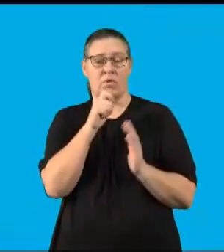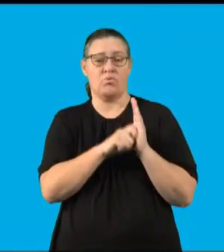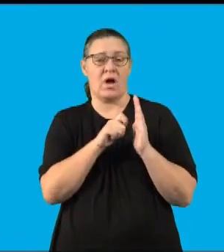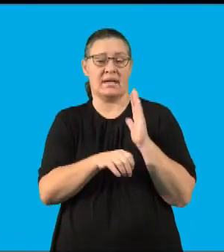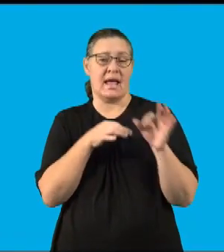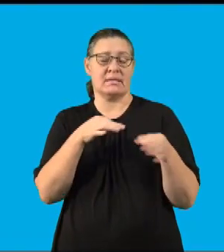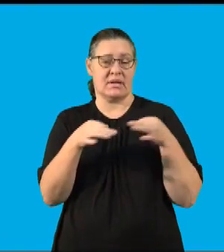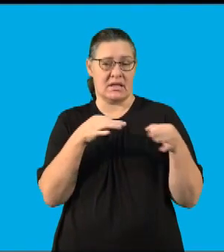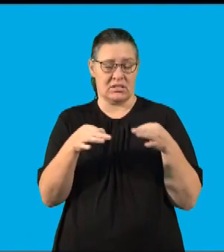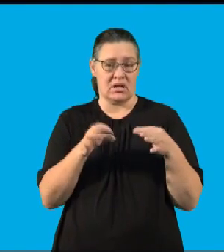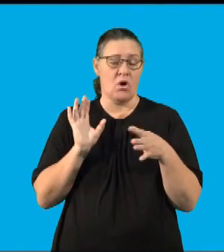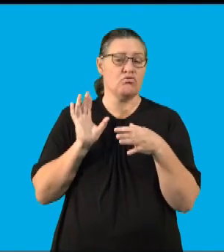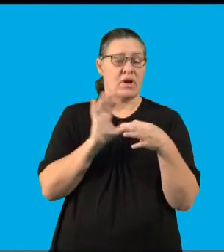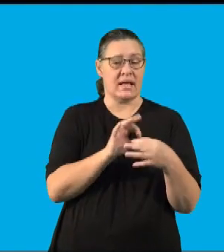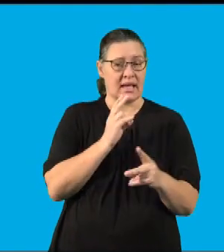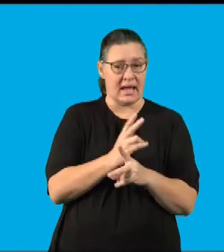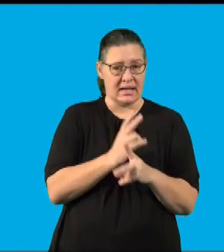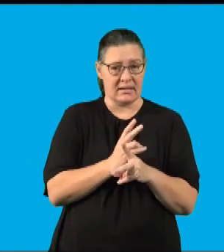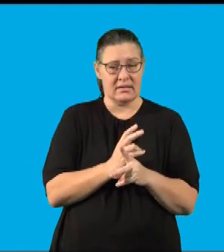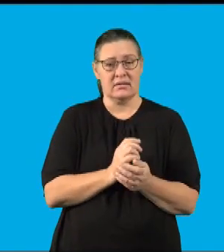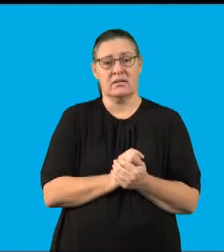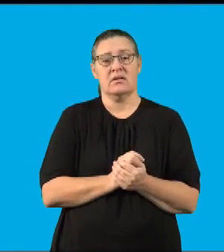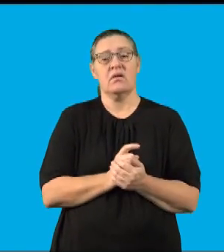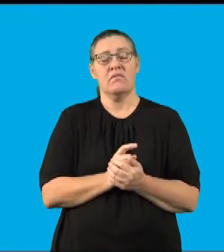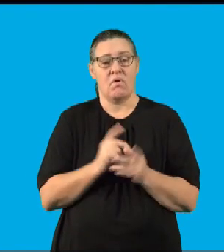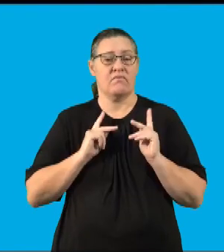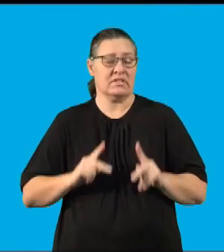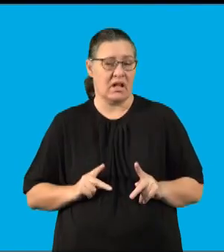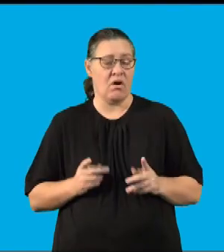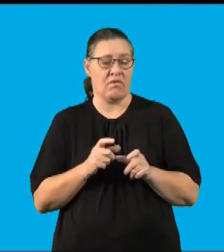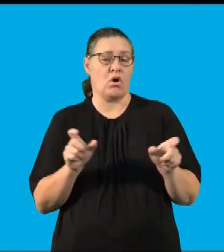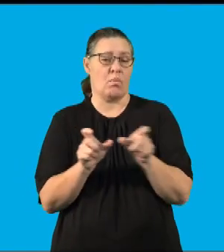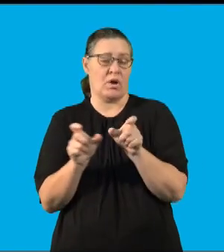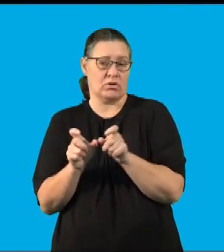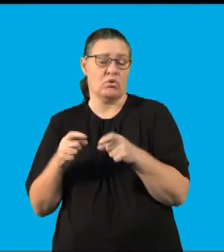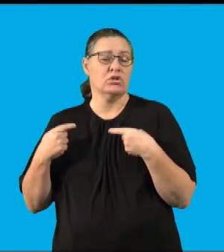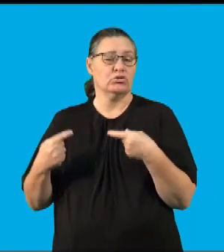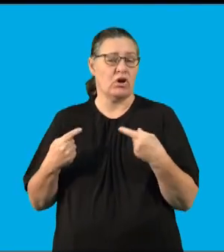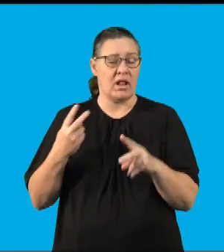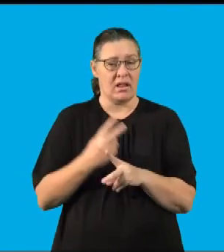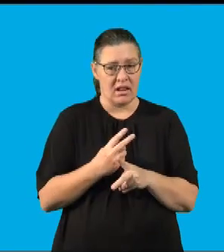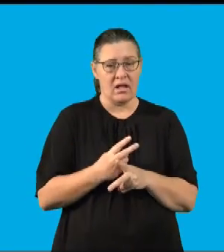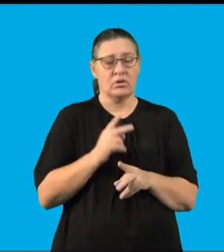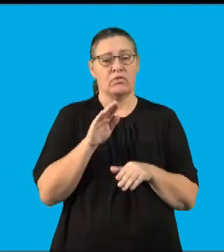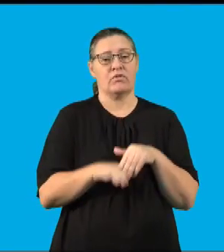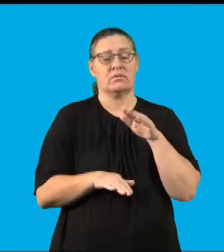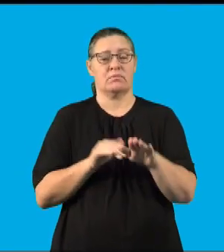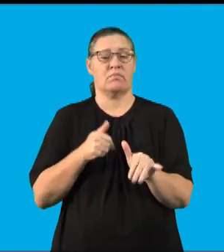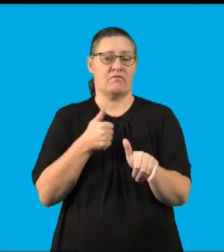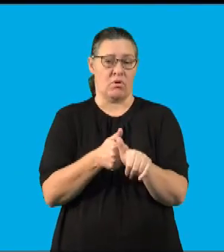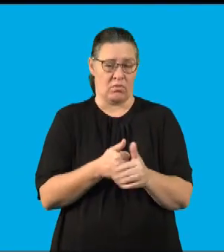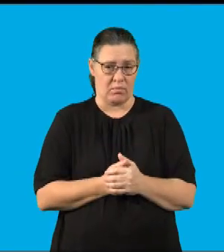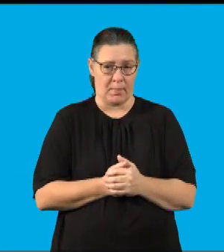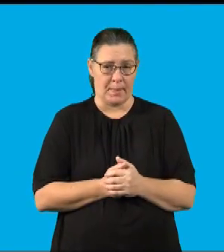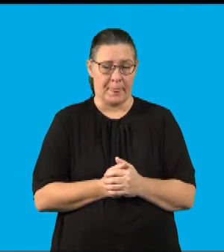writing explanations that are related again still to the physical properties of compounds, we are struggling again to follow these steps.